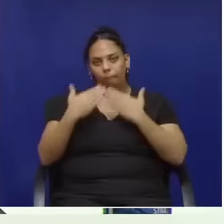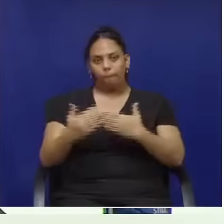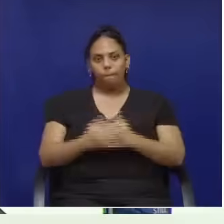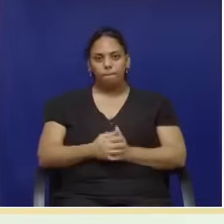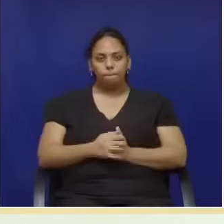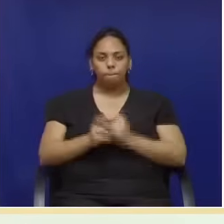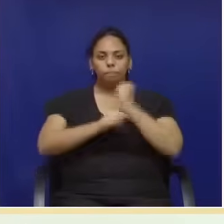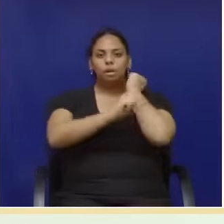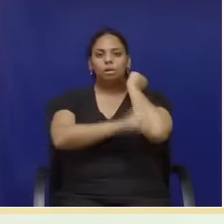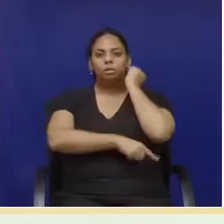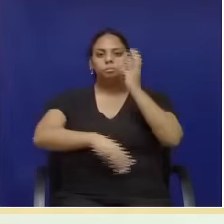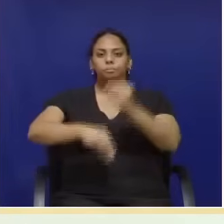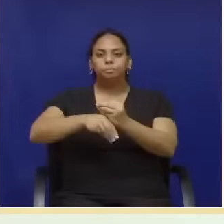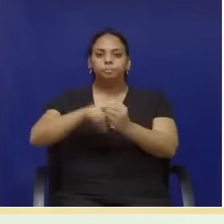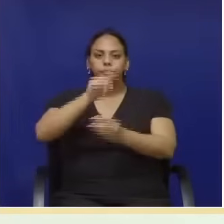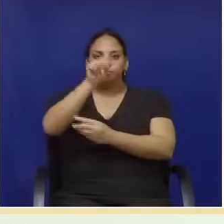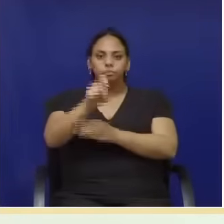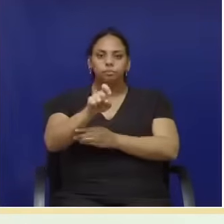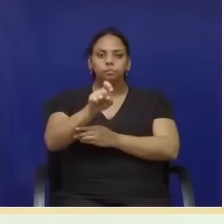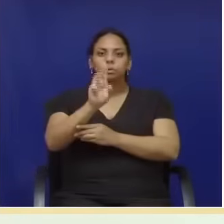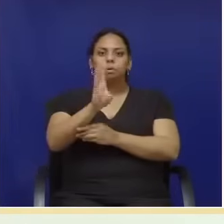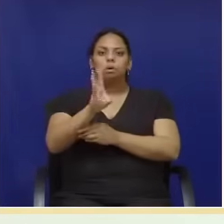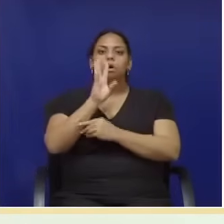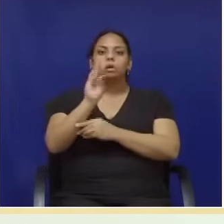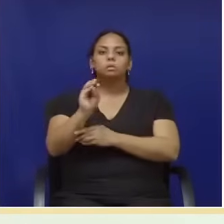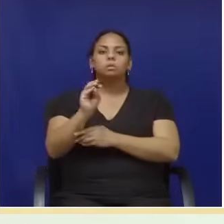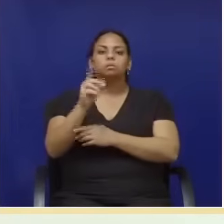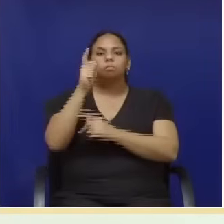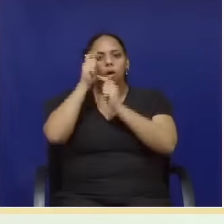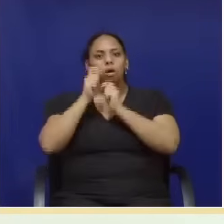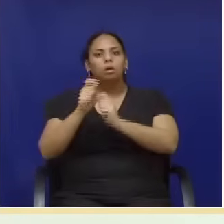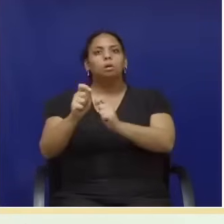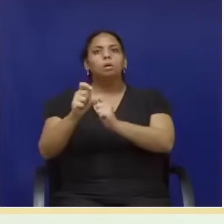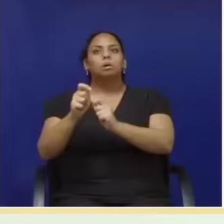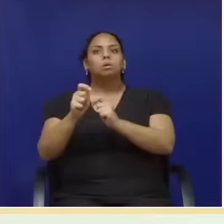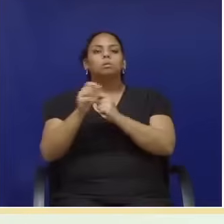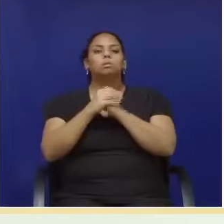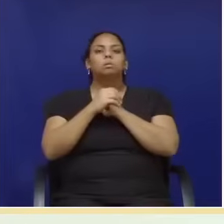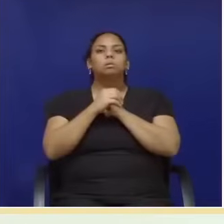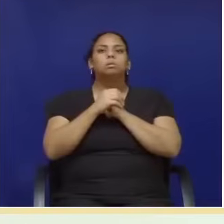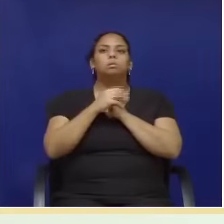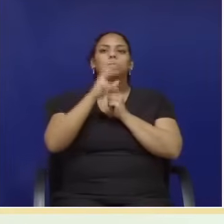The last supplementary question will be asked by Honourable M.S. Muela.